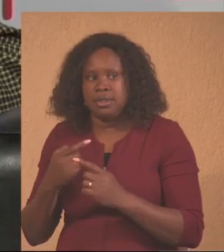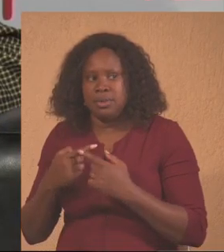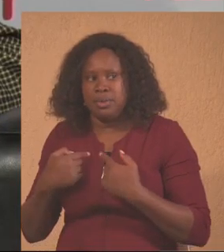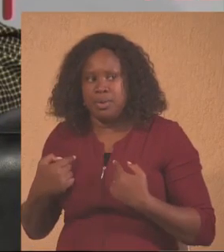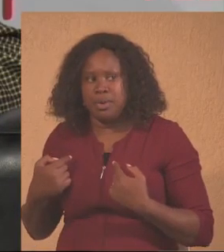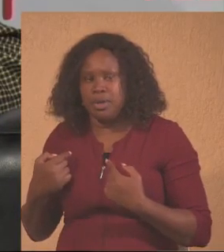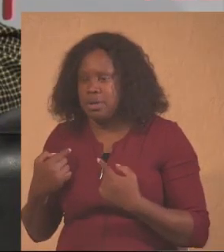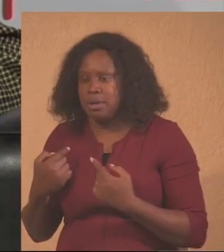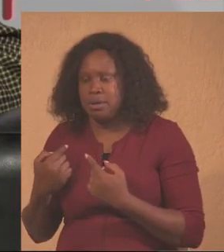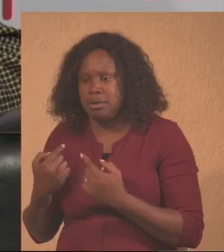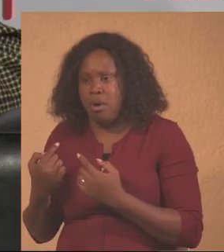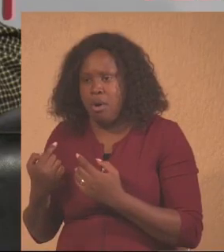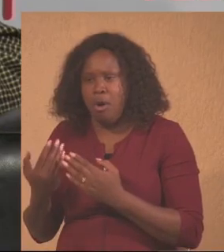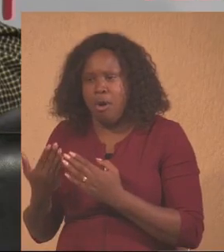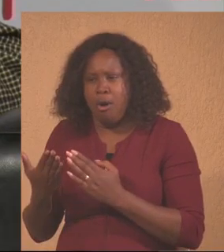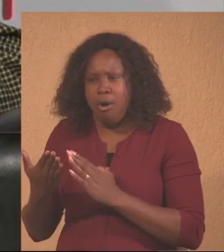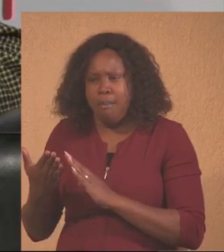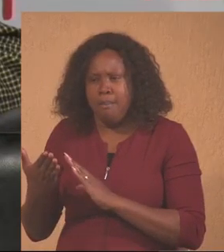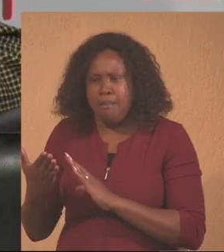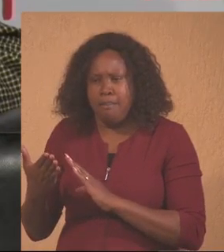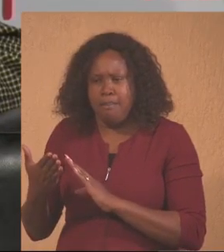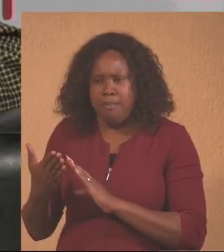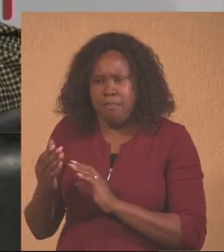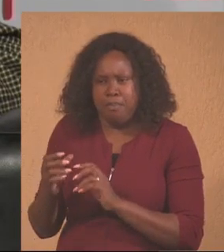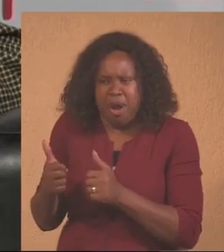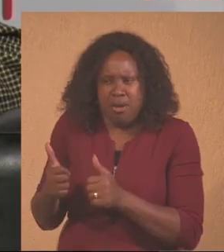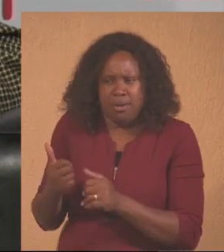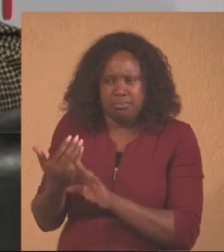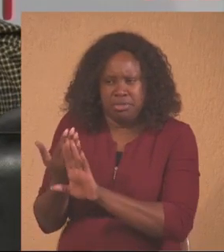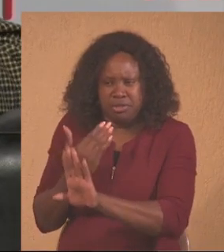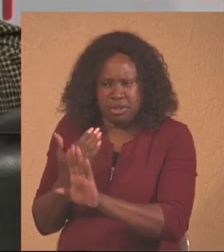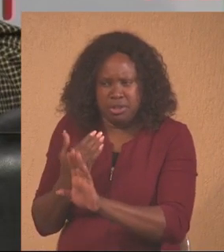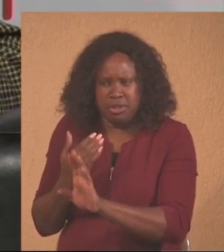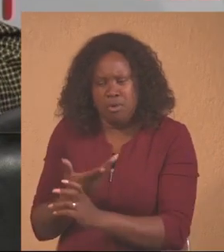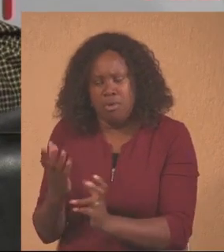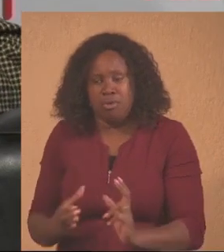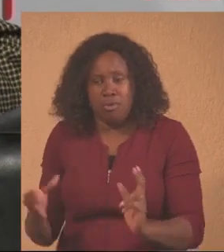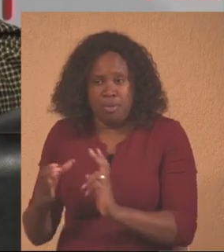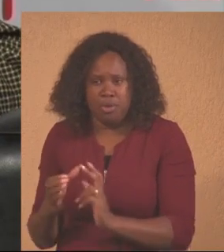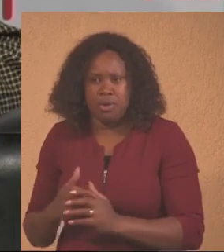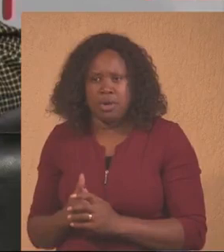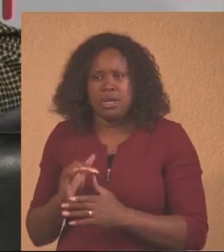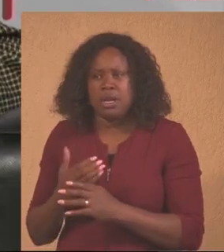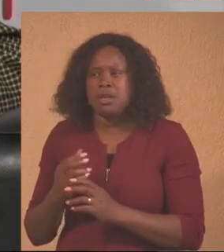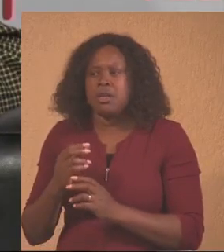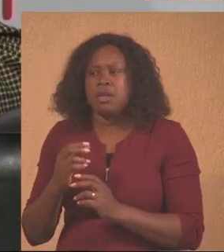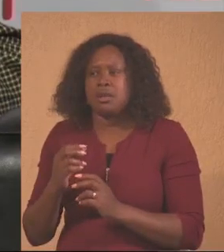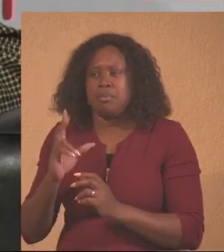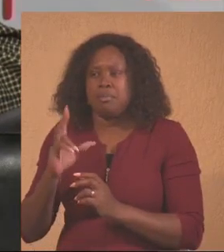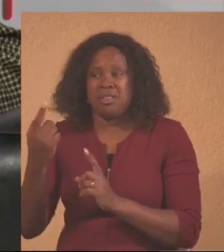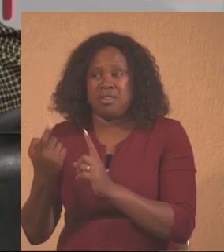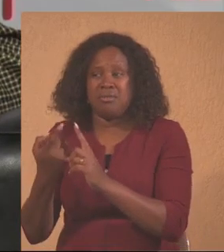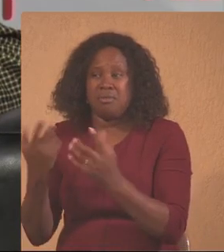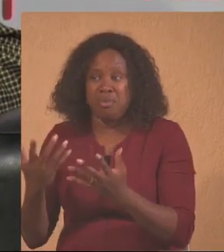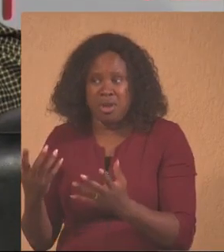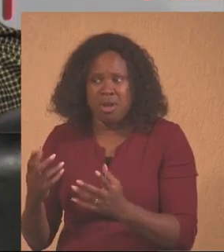entire community. And ours is to say this person is from a risk country and the